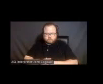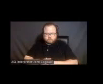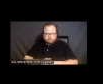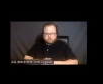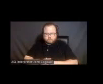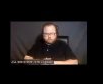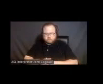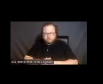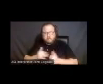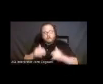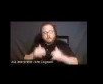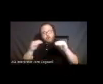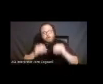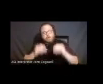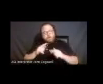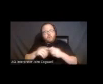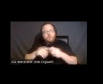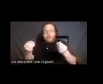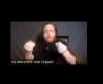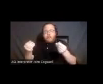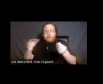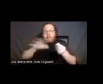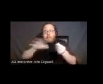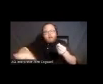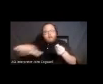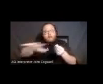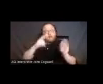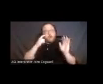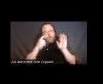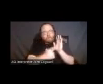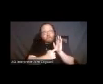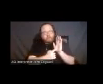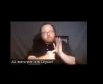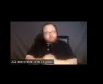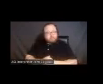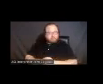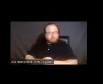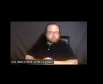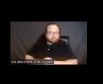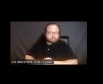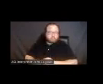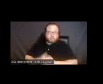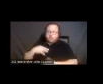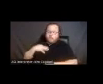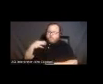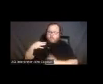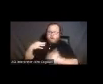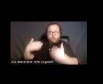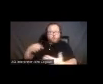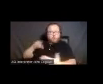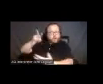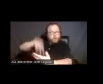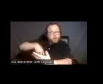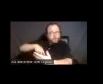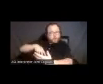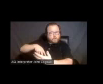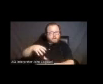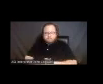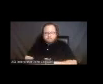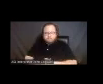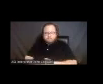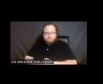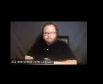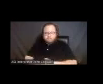Now we're moving on to the land's acknowledgement. Can I get a volunteer to read the land of